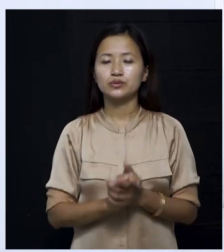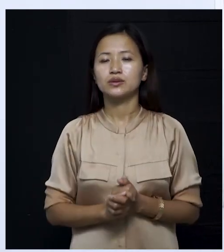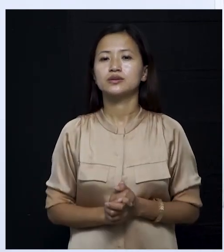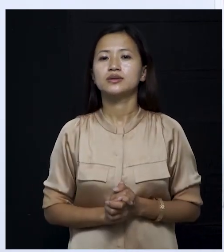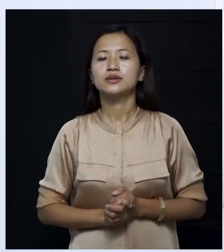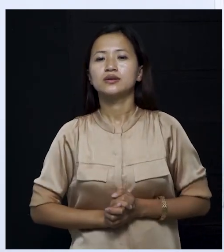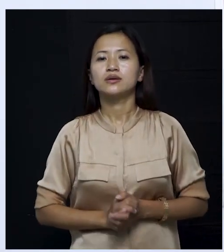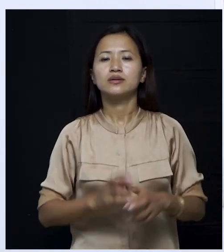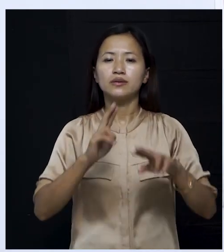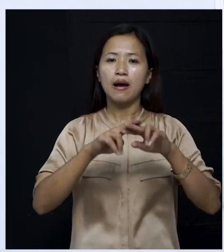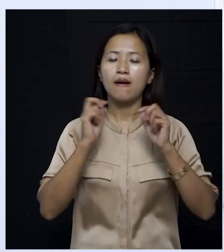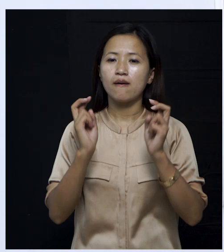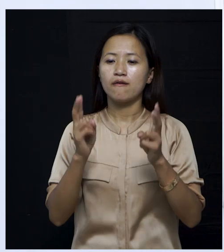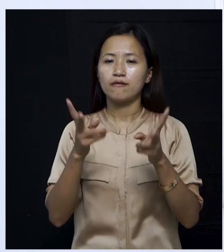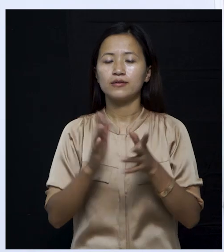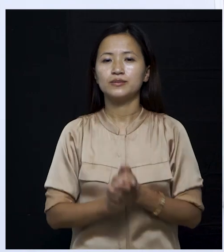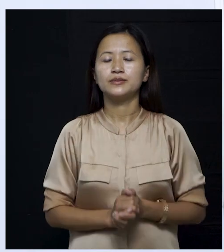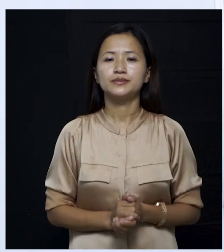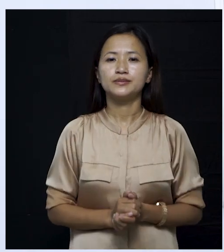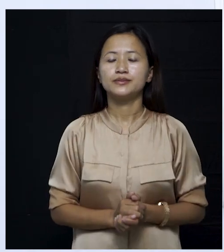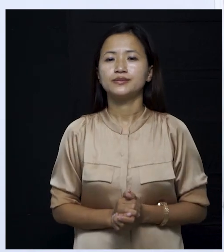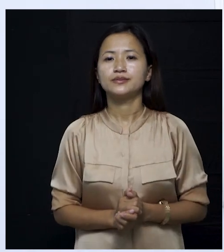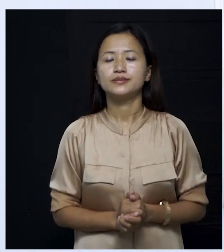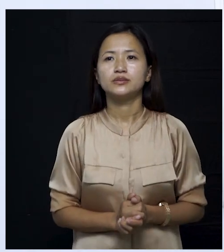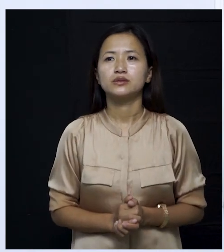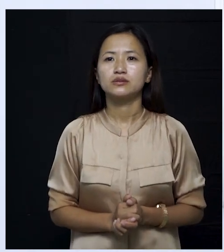is the formal. Okay,